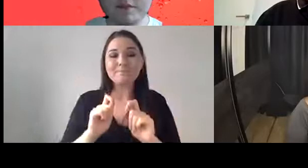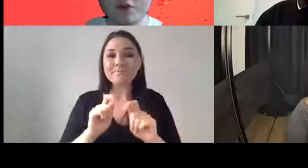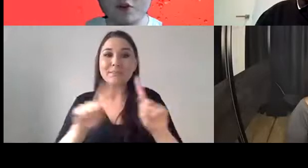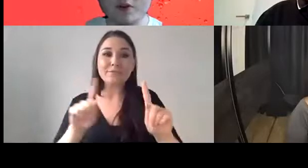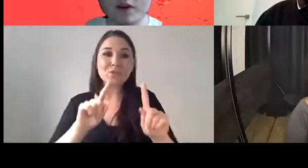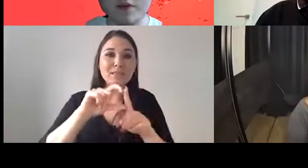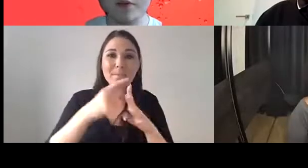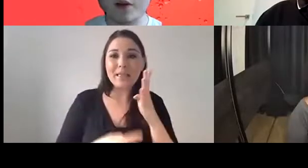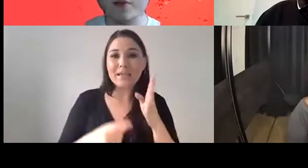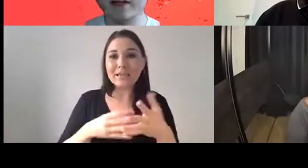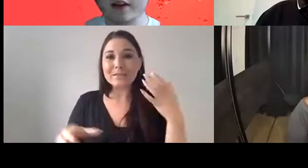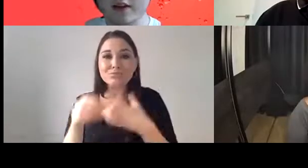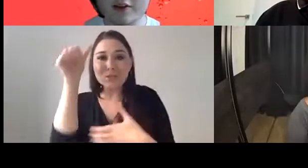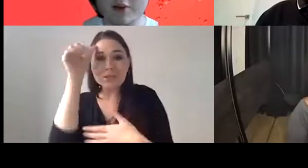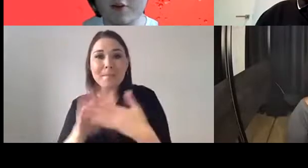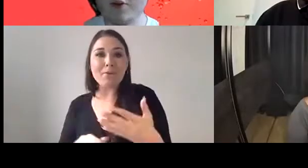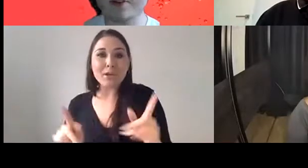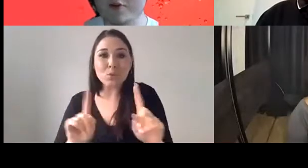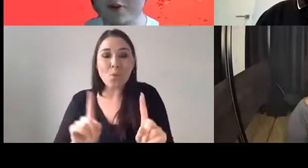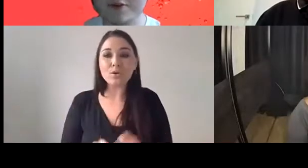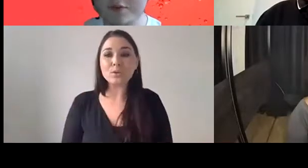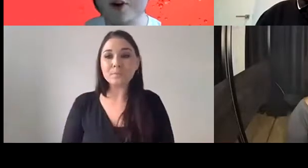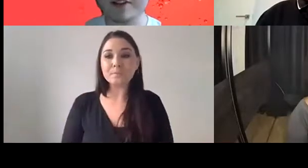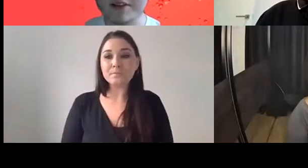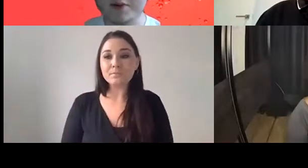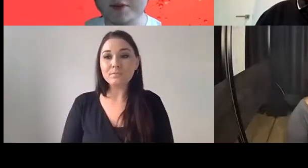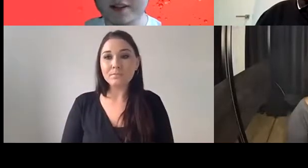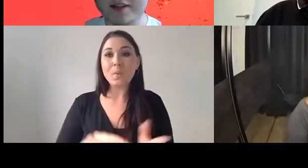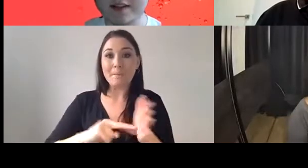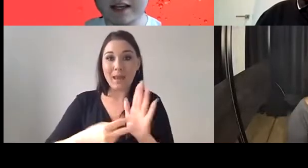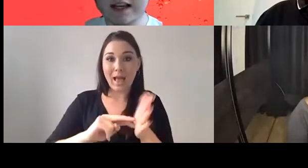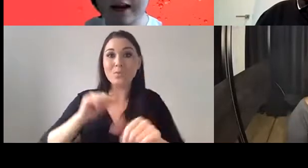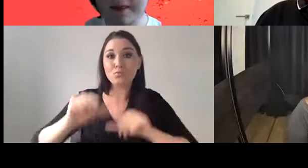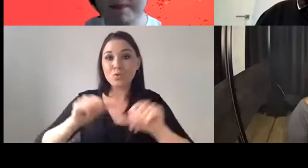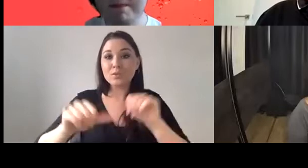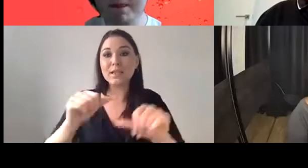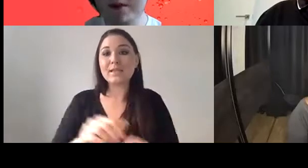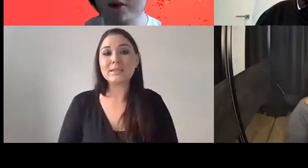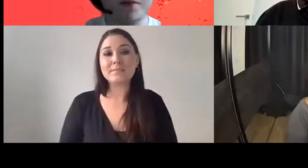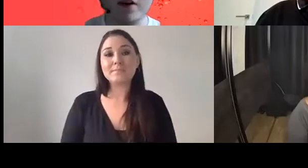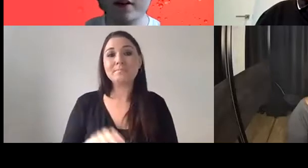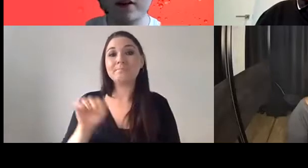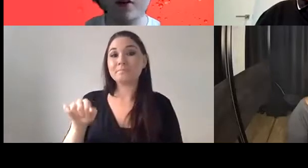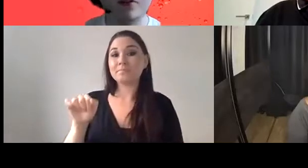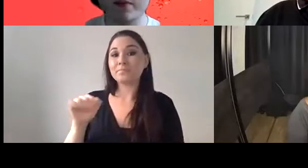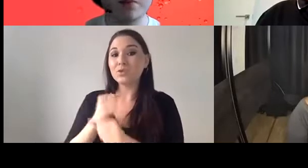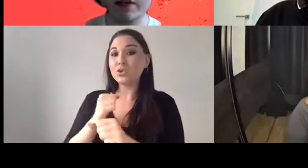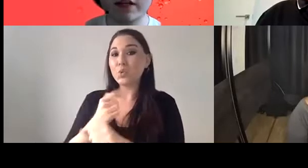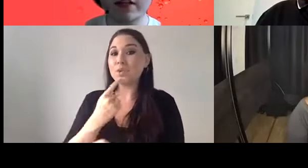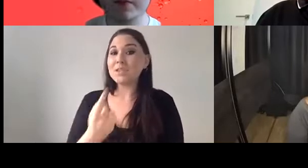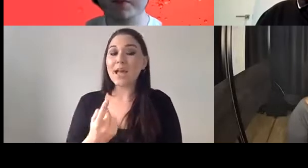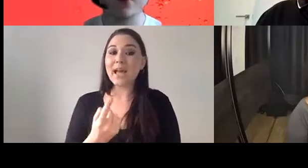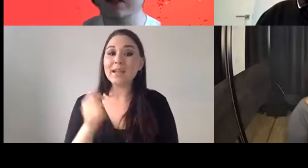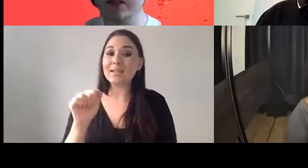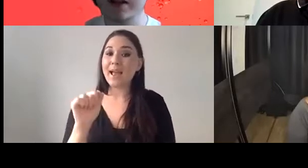Yeah, for sure. And from somebody in that, who is a recruiter and works in these processes, you find that lots of people